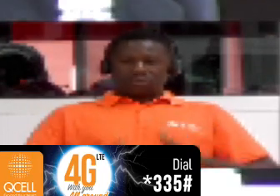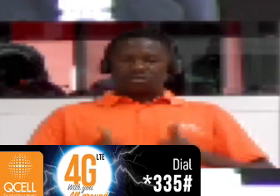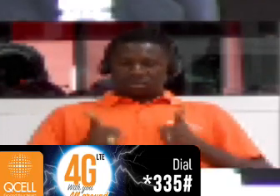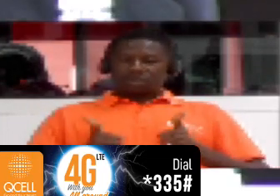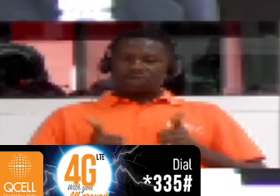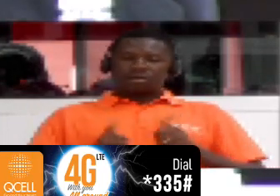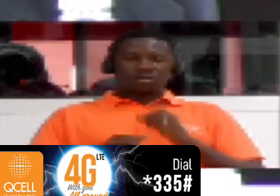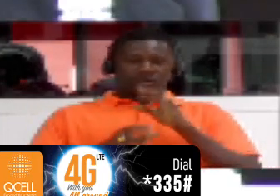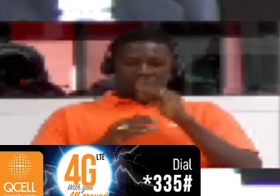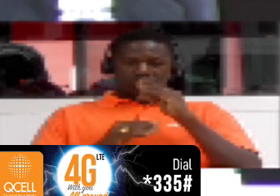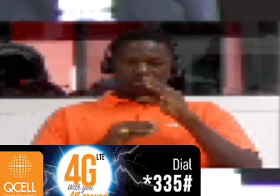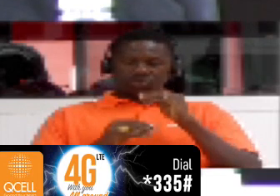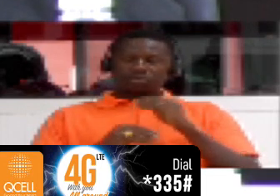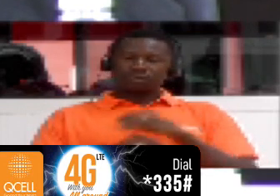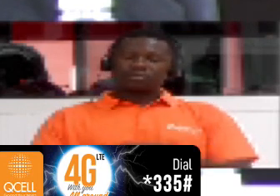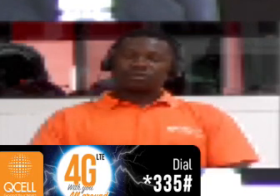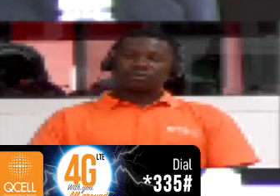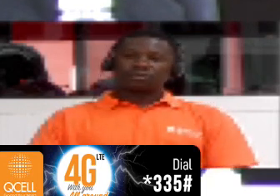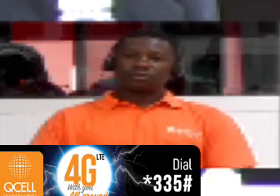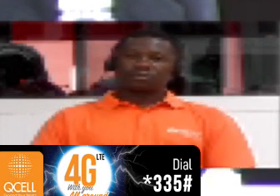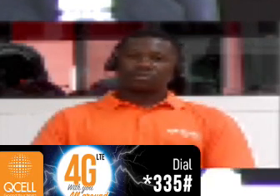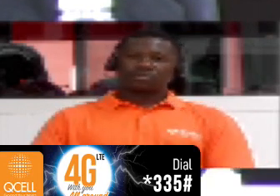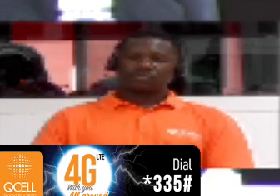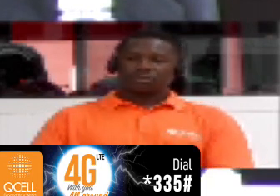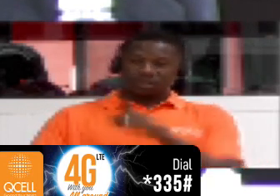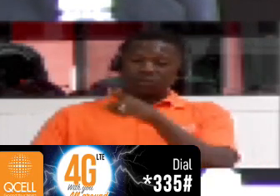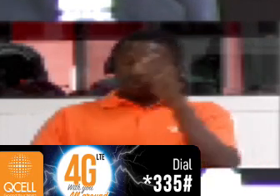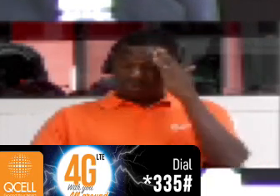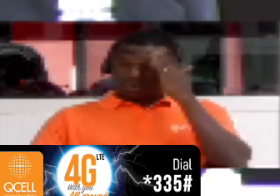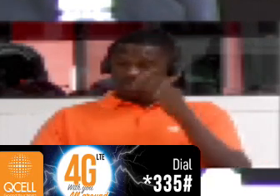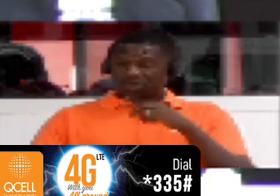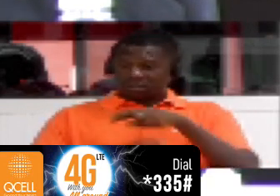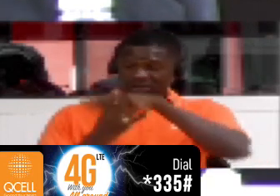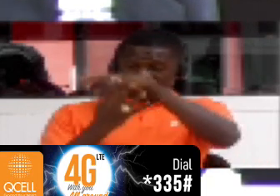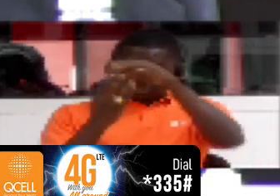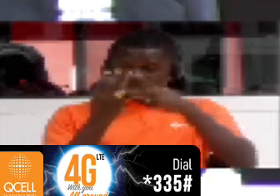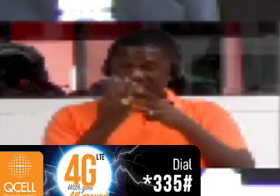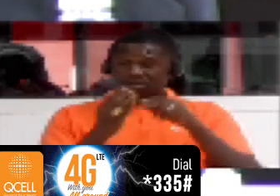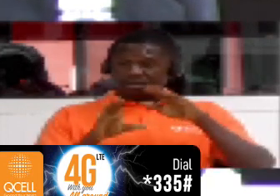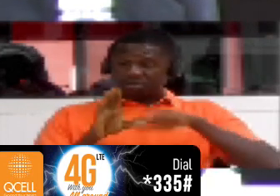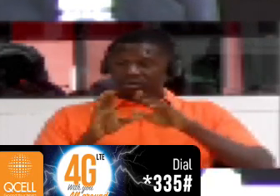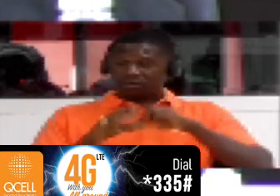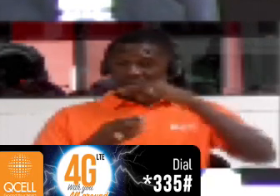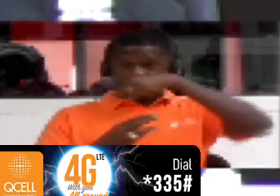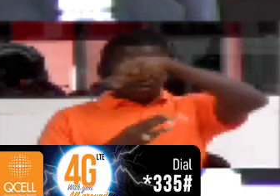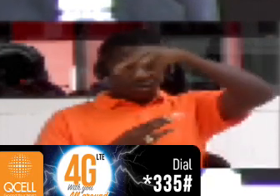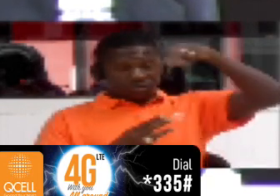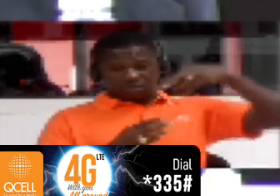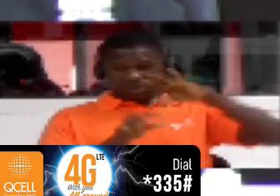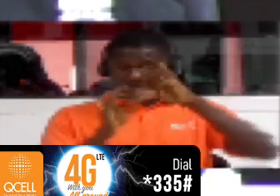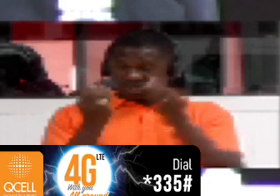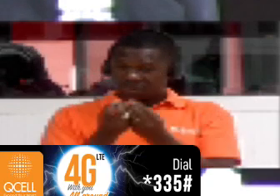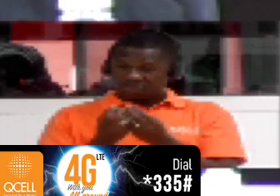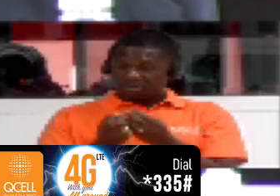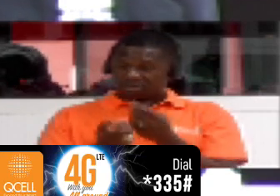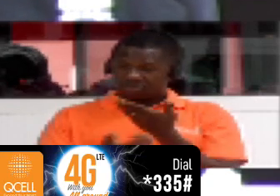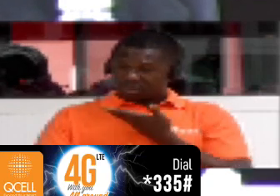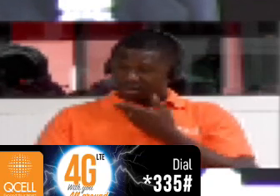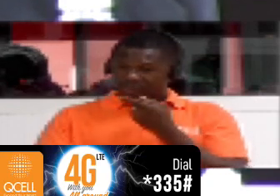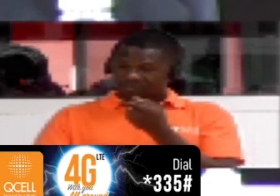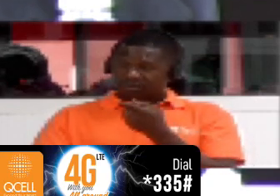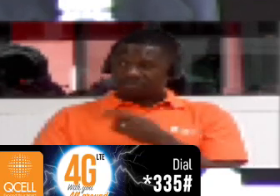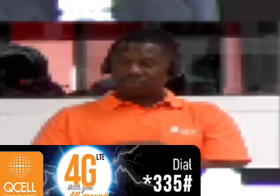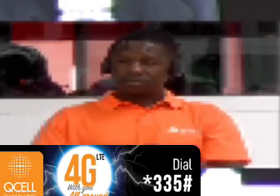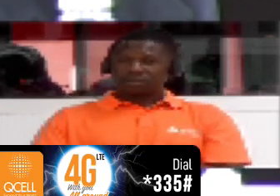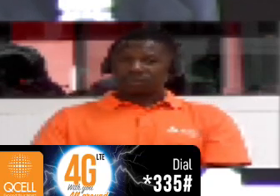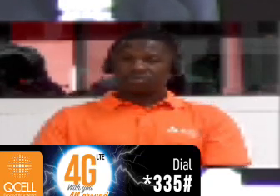As far as you know, were these the members of the patrol team? Ako etela londo to nyil drone mu patrol team kafo molup tibang.